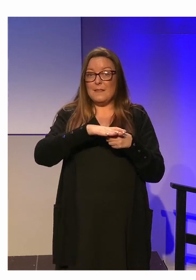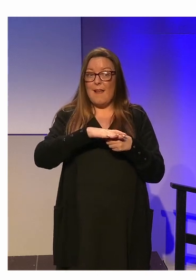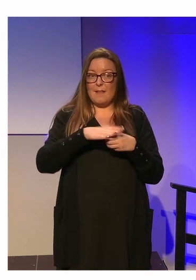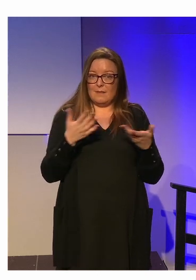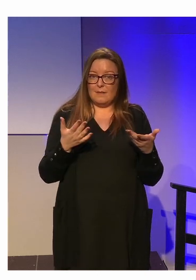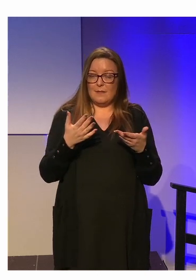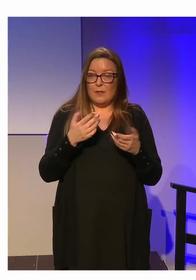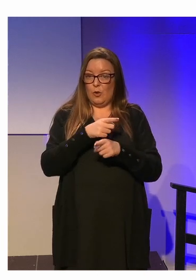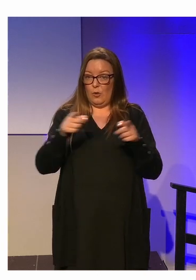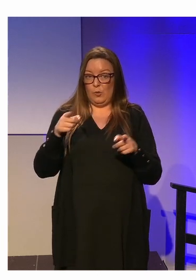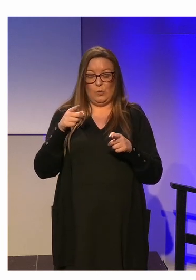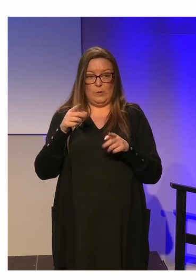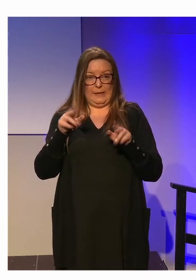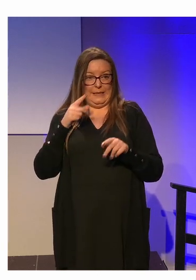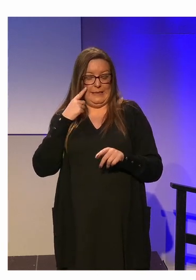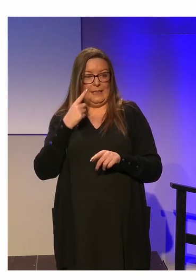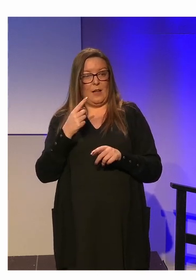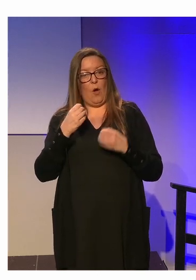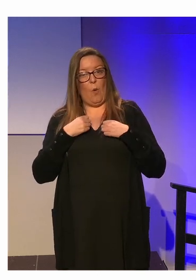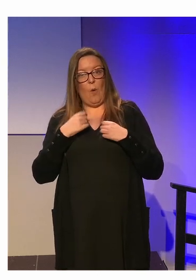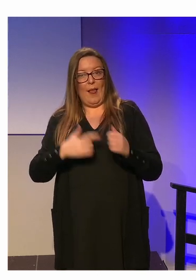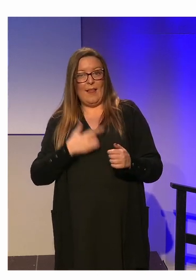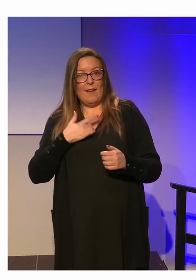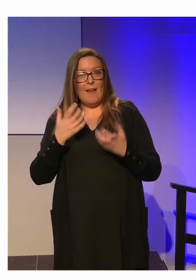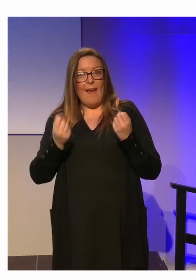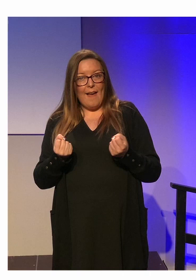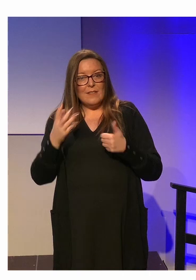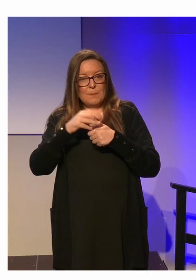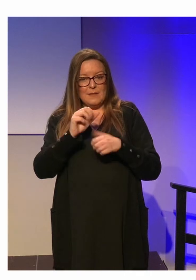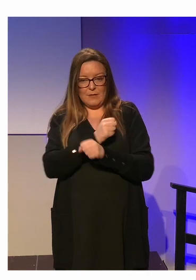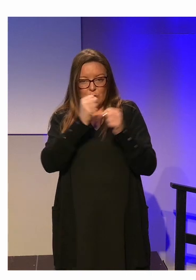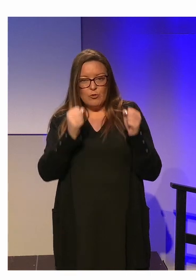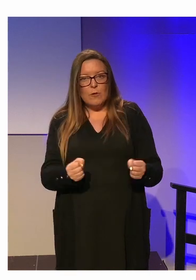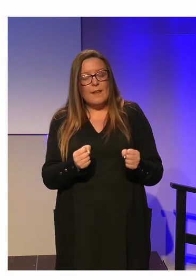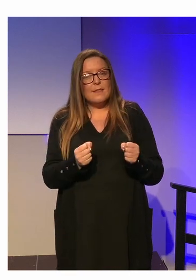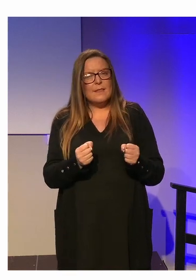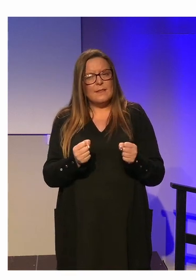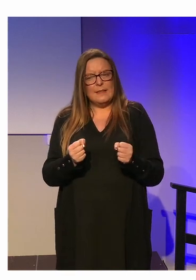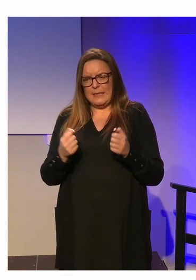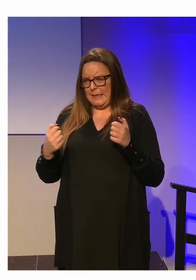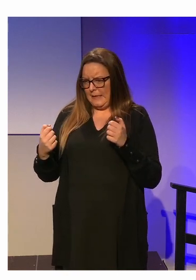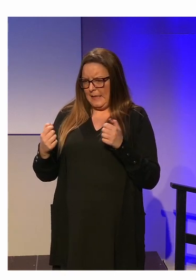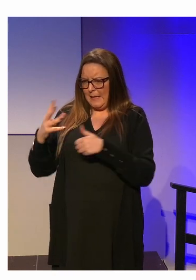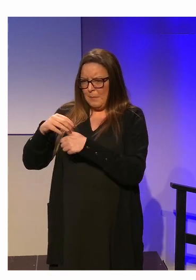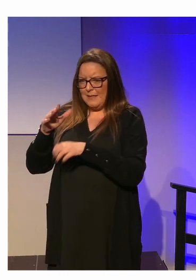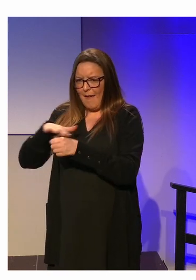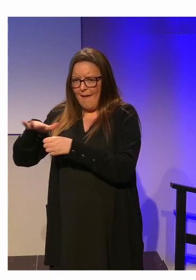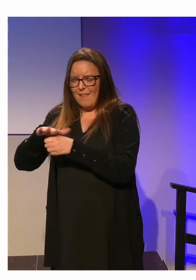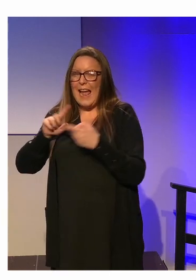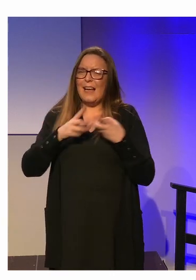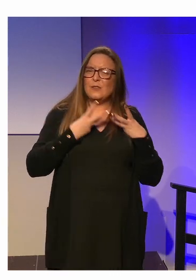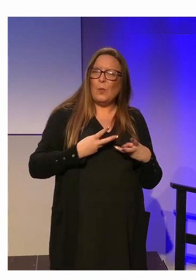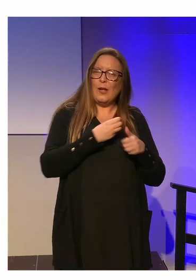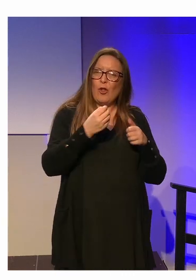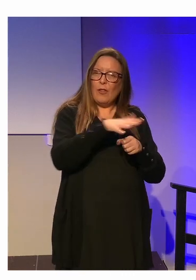your own life, right? Because you have certain strengths in certain areas and you have weaknesses in others. So